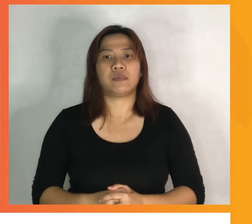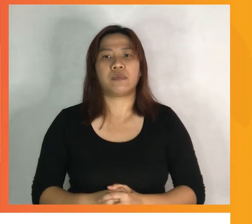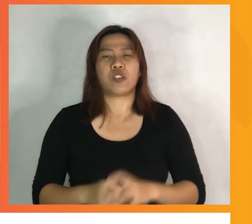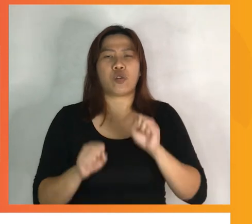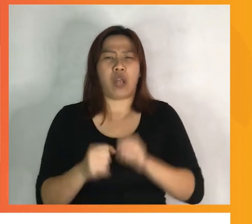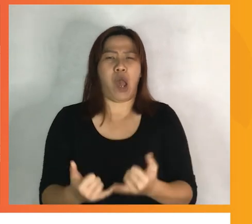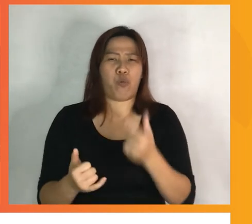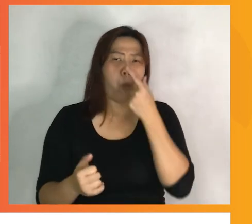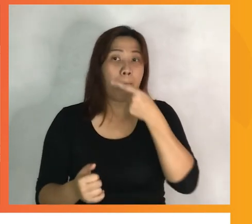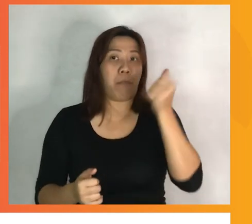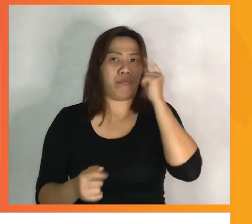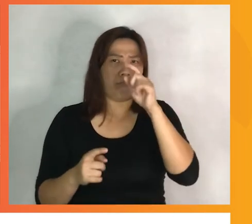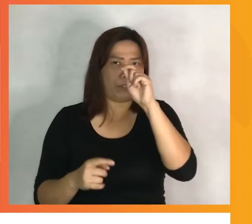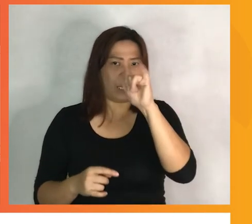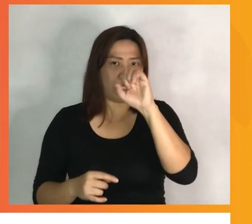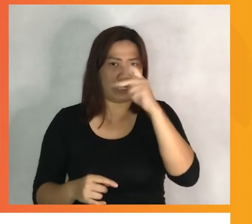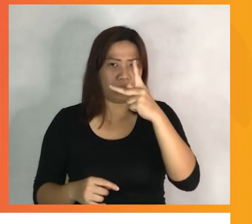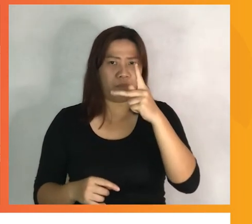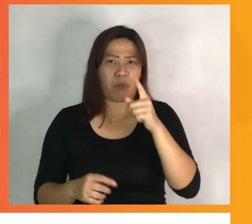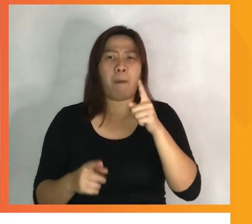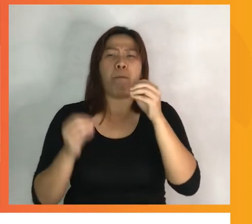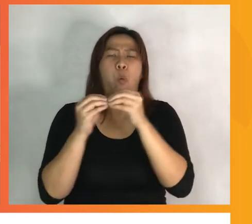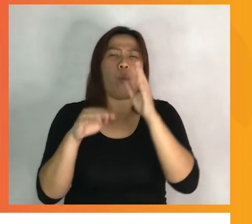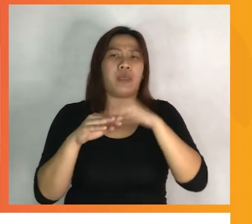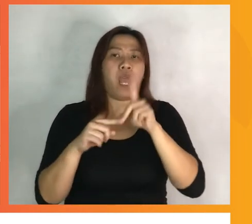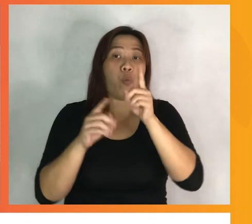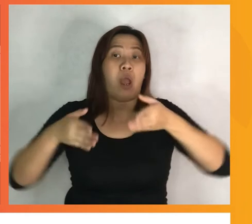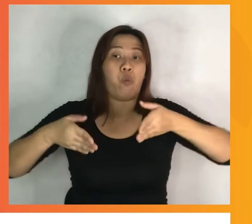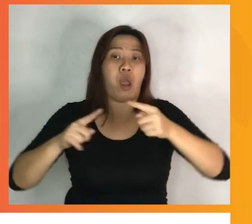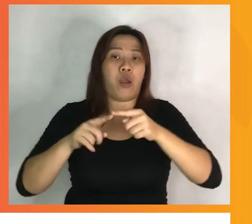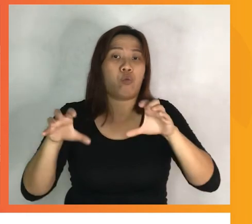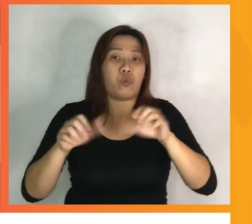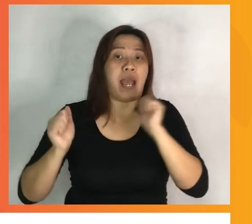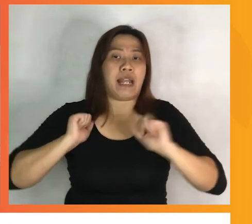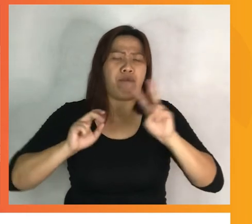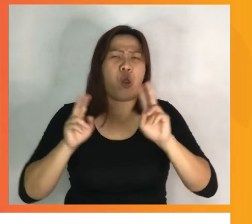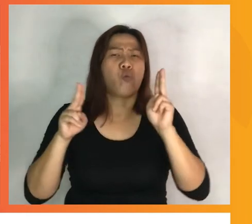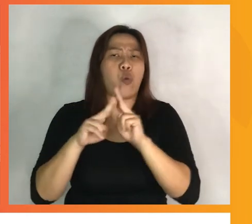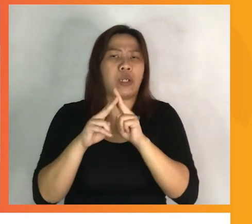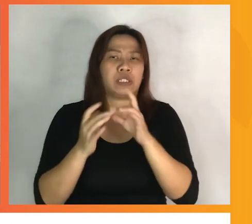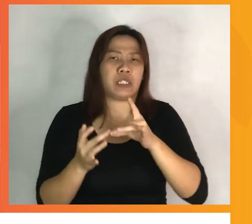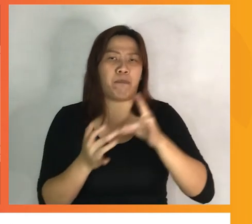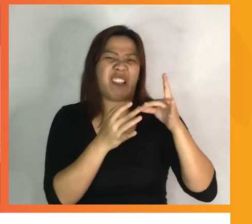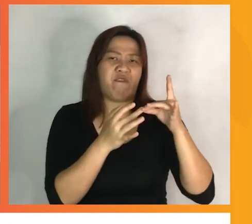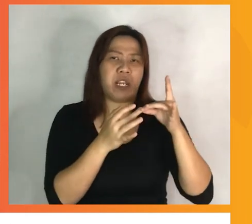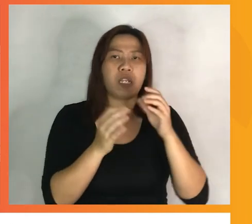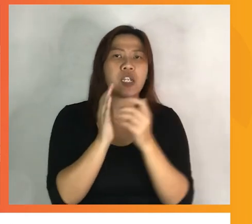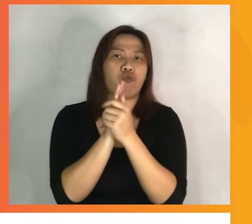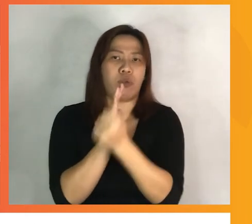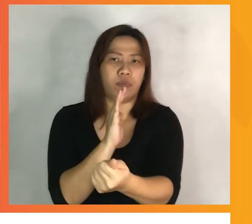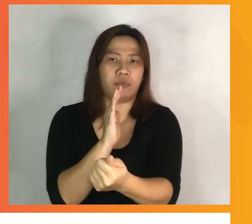So let's look back at task. There's more than one way to do any activity, any